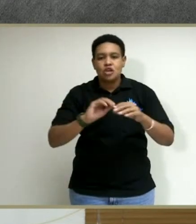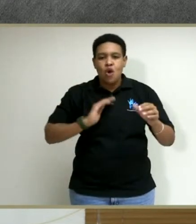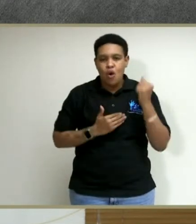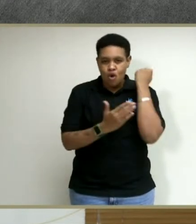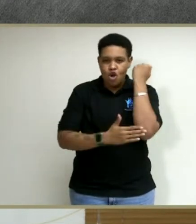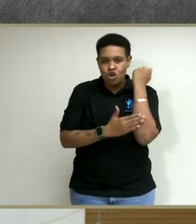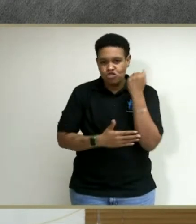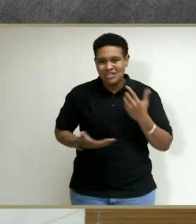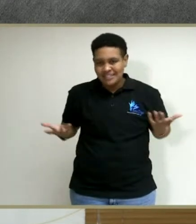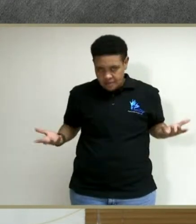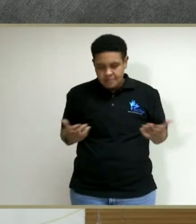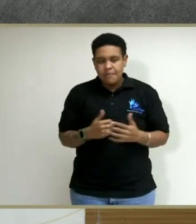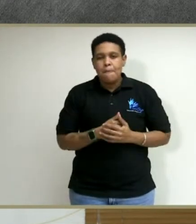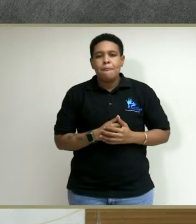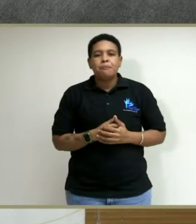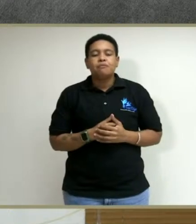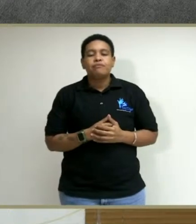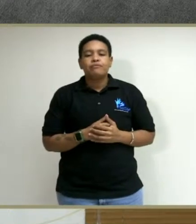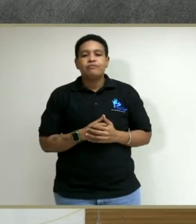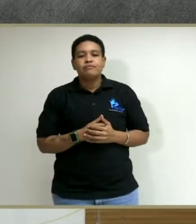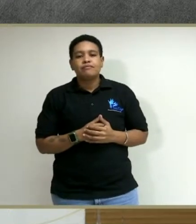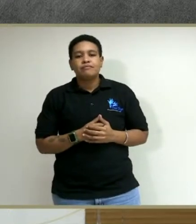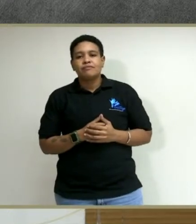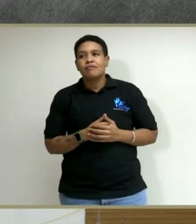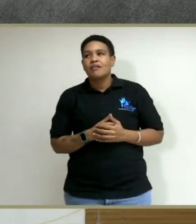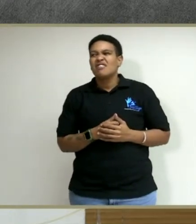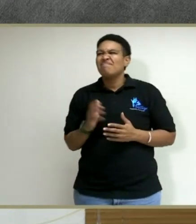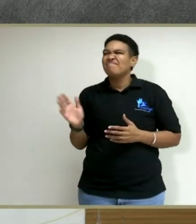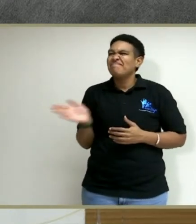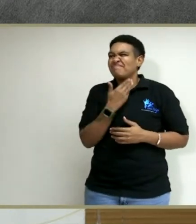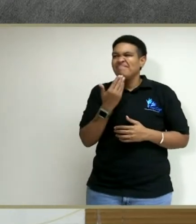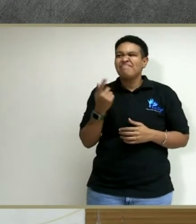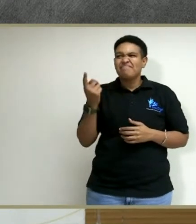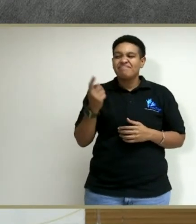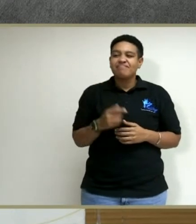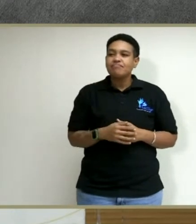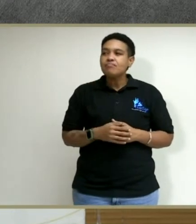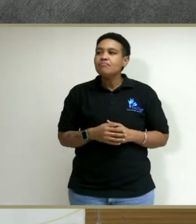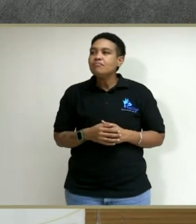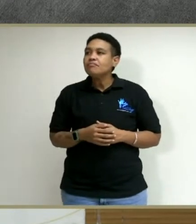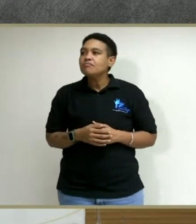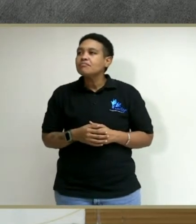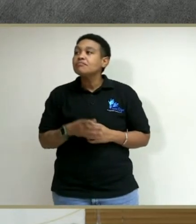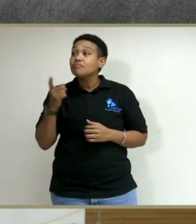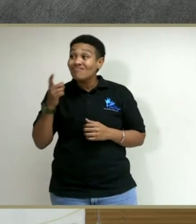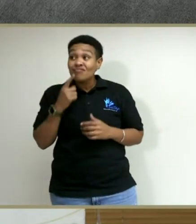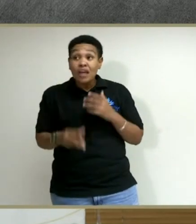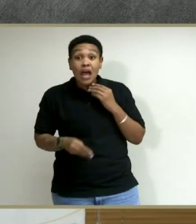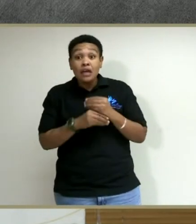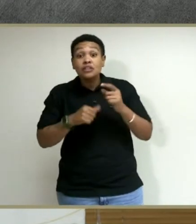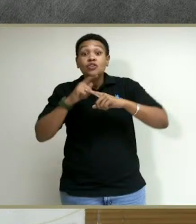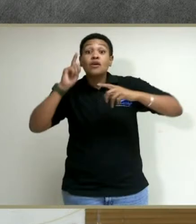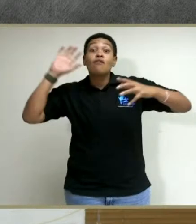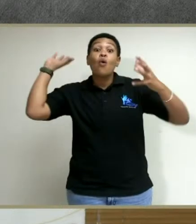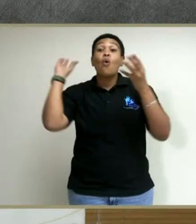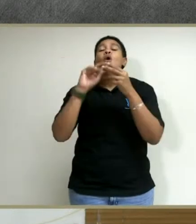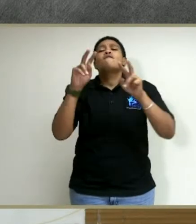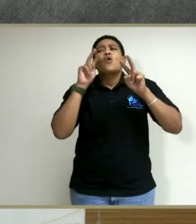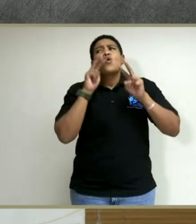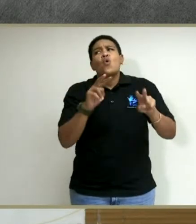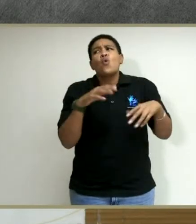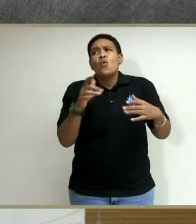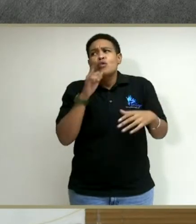Let me skip this slide. Okay, so overall, just to look at